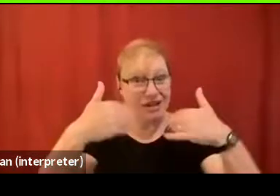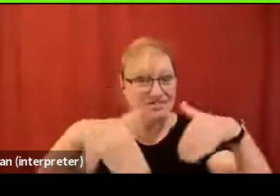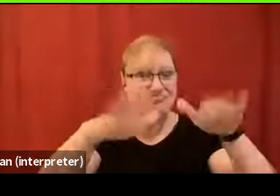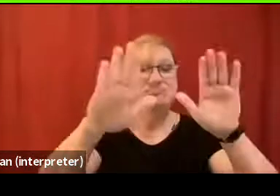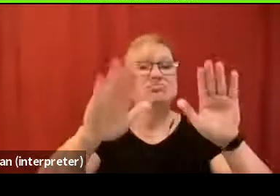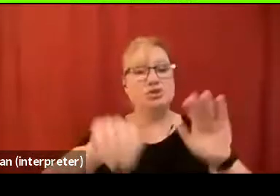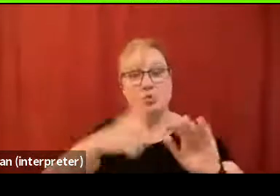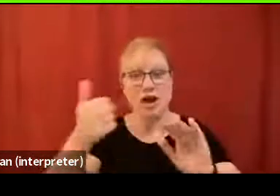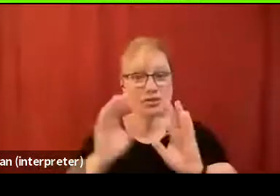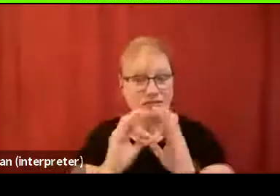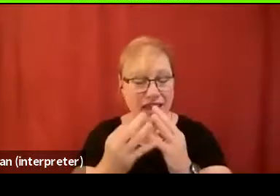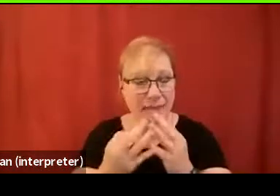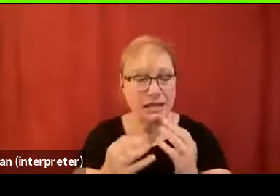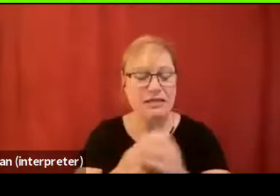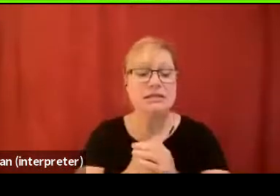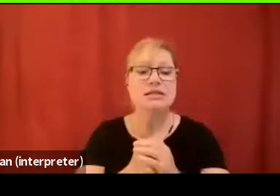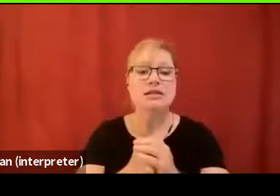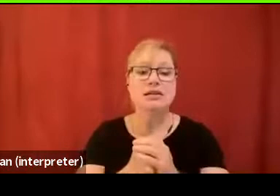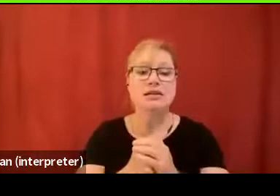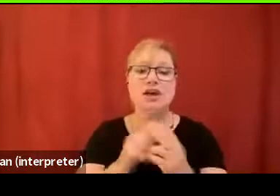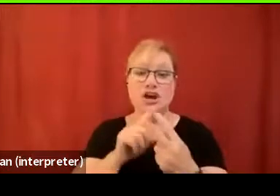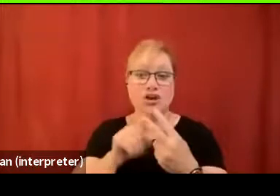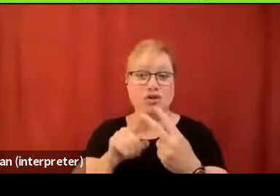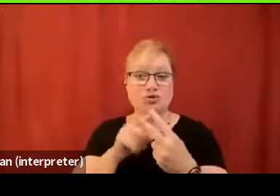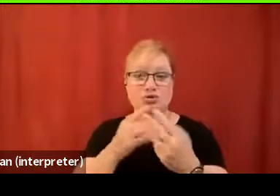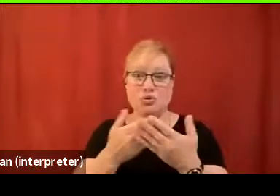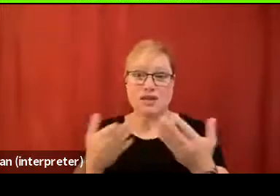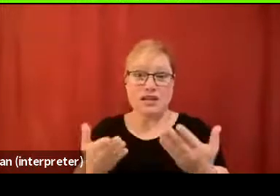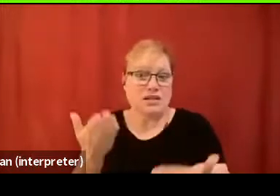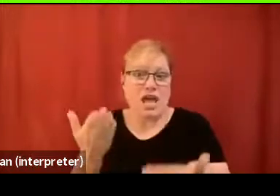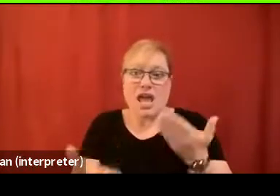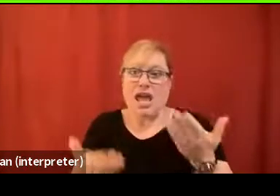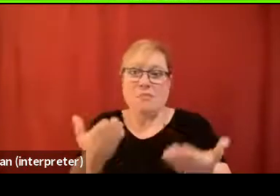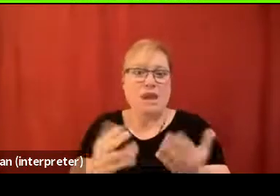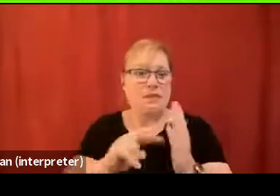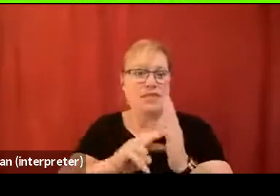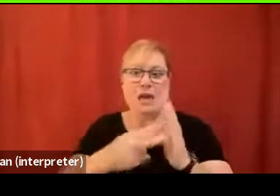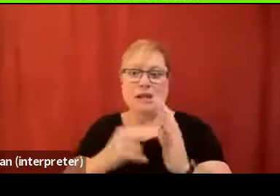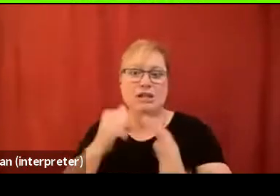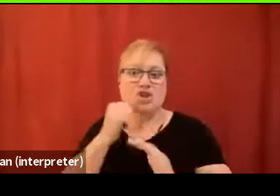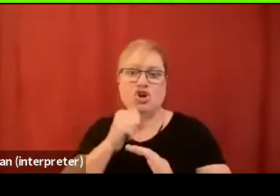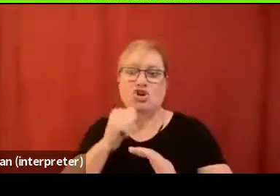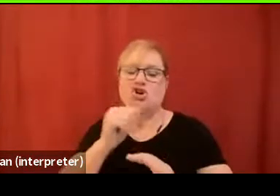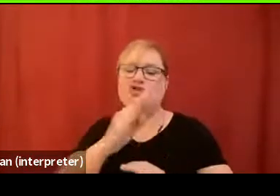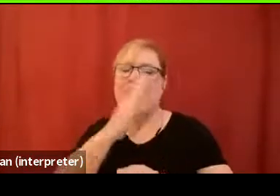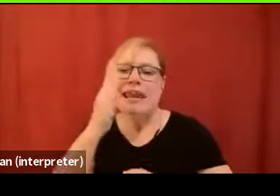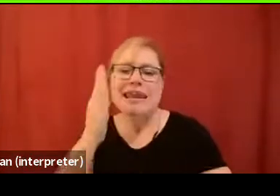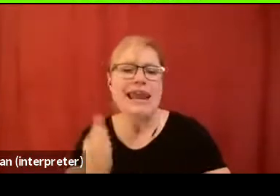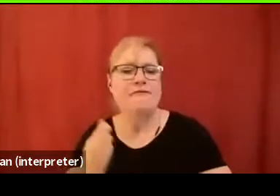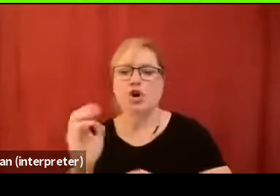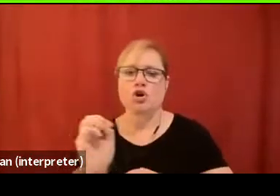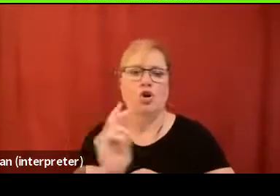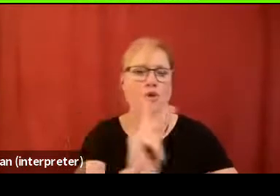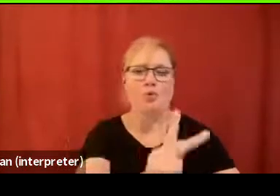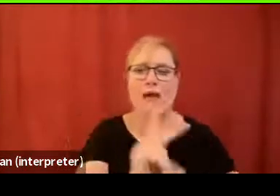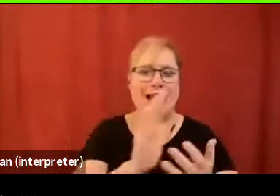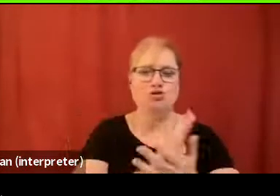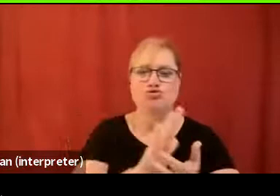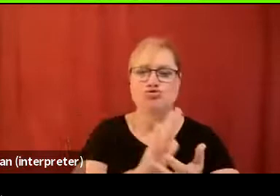Those two things primarily may mean girls never go back to school. So there's just no question of her catching up.